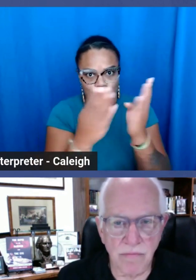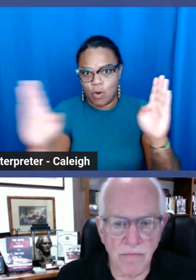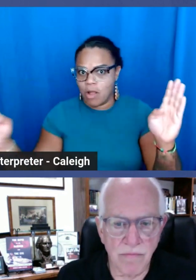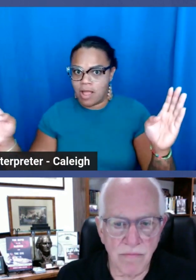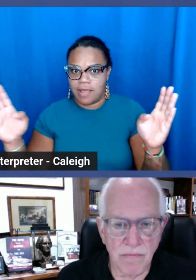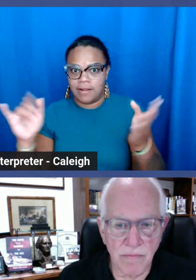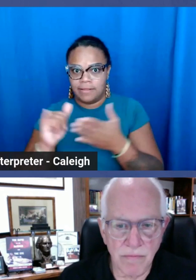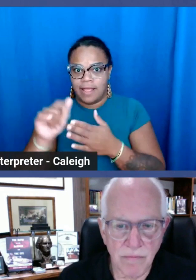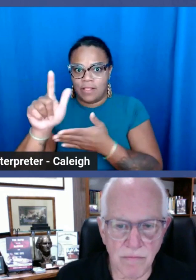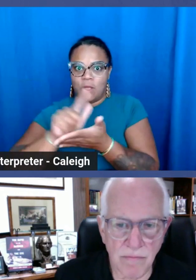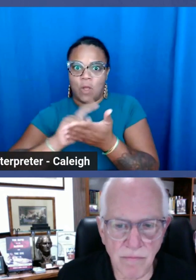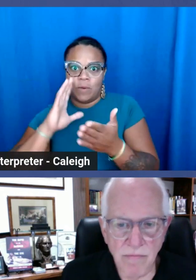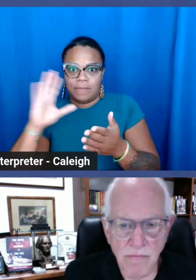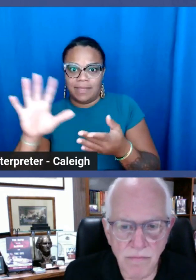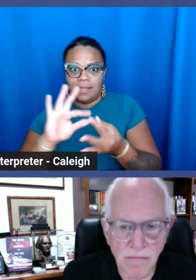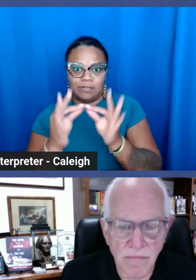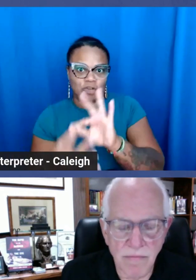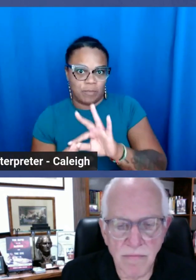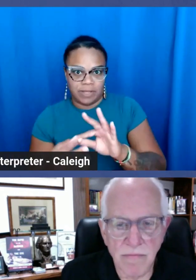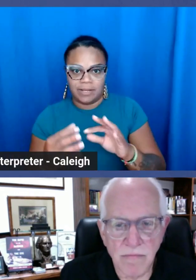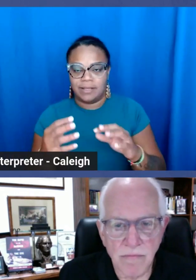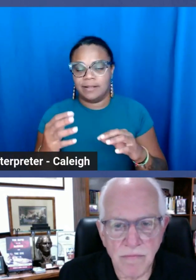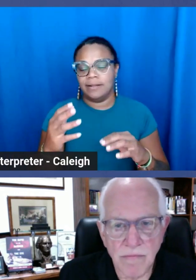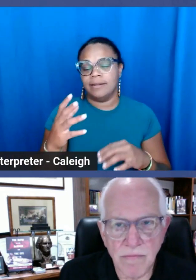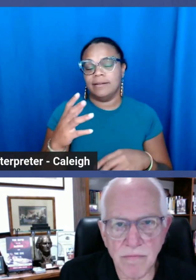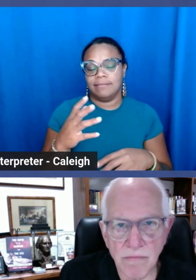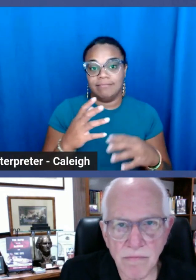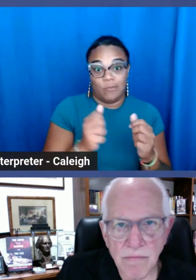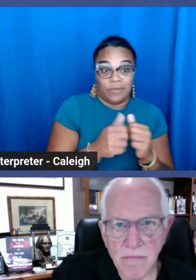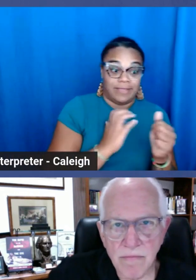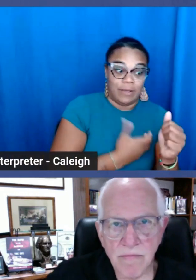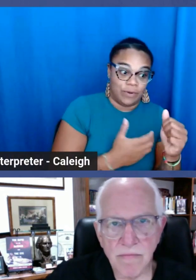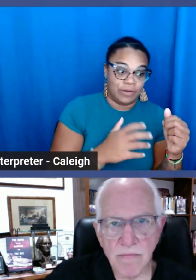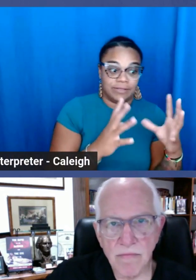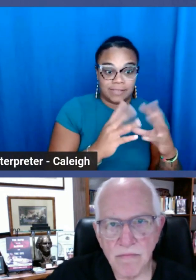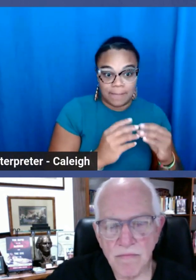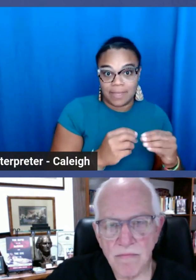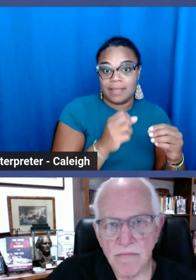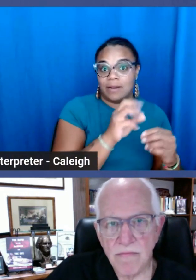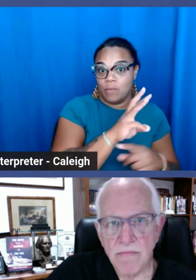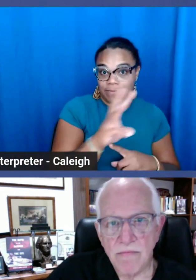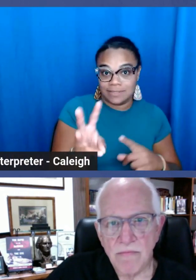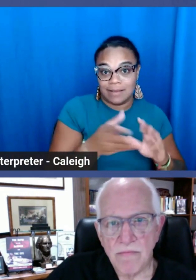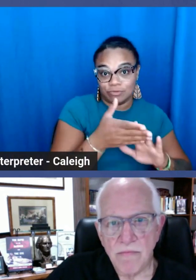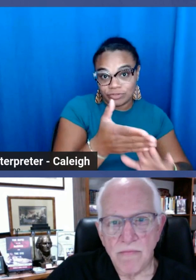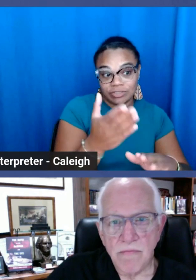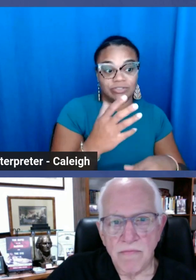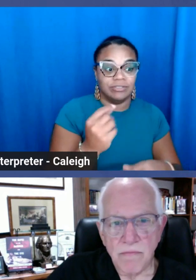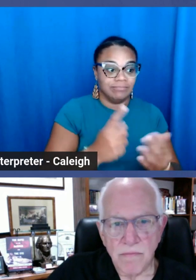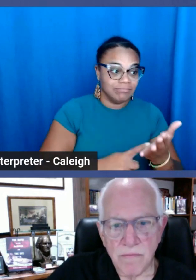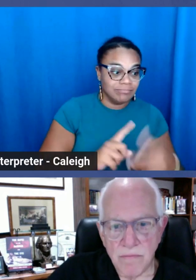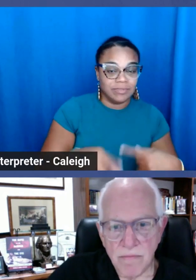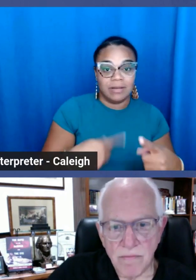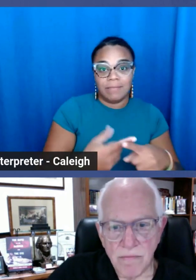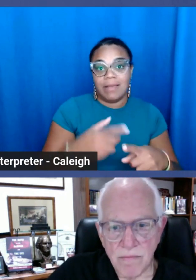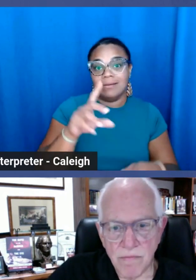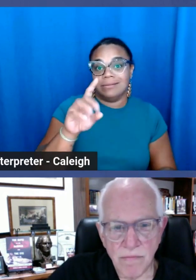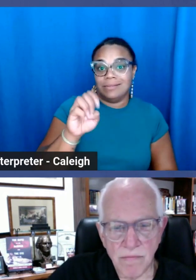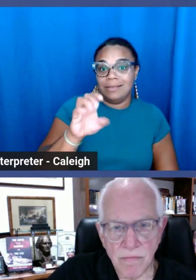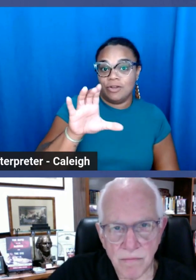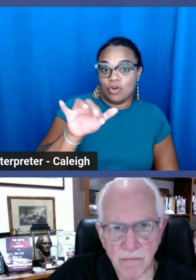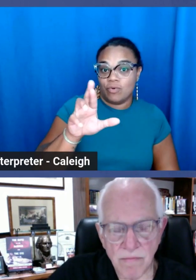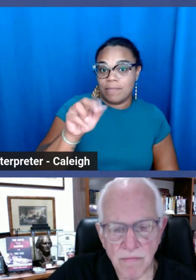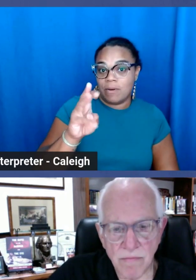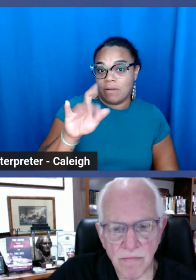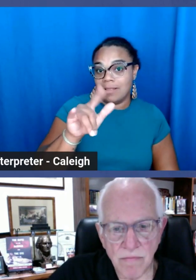own summit and its own website operations and discussions of decriminalization, harm reduction